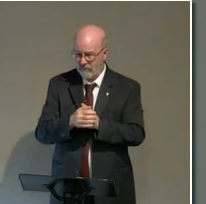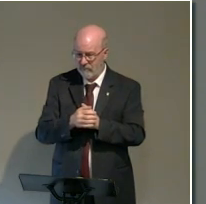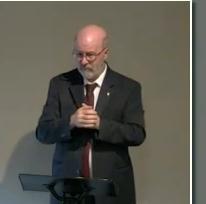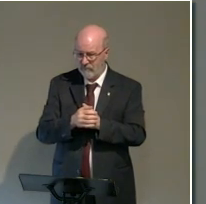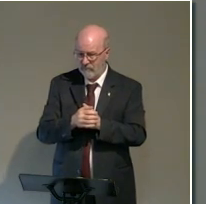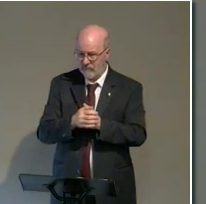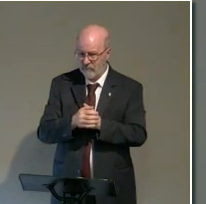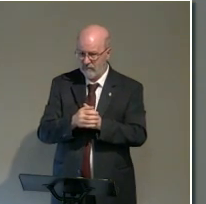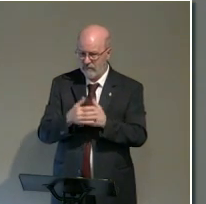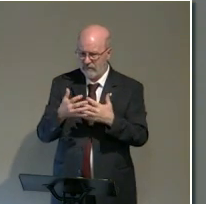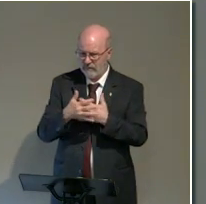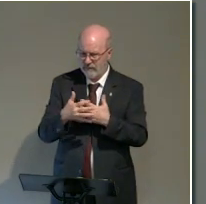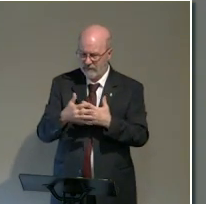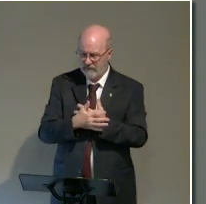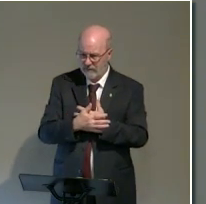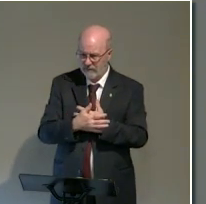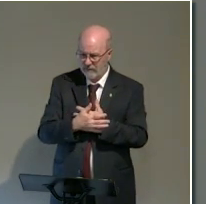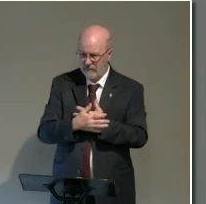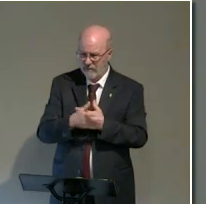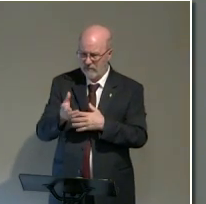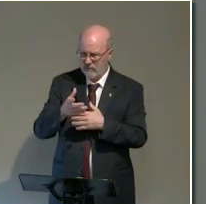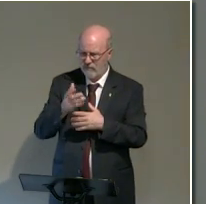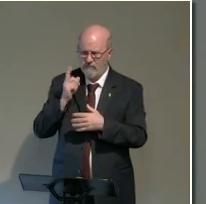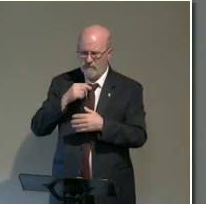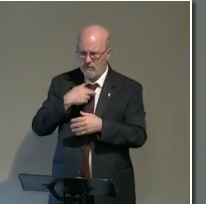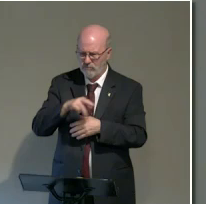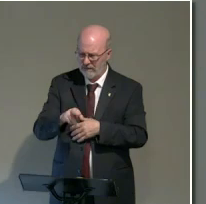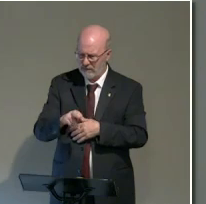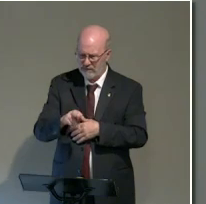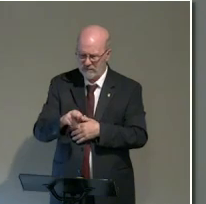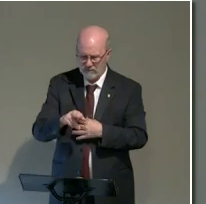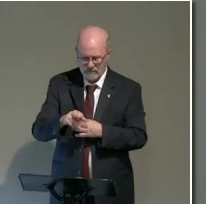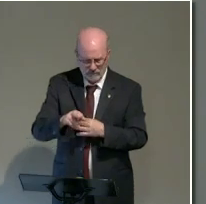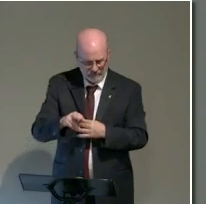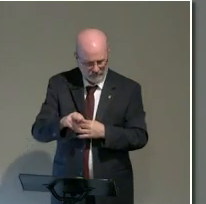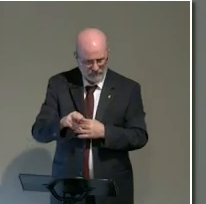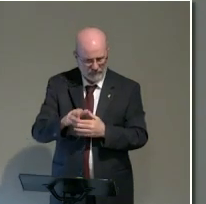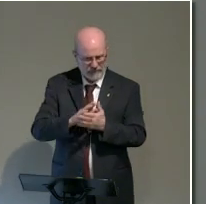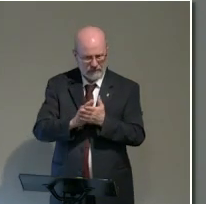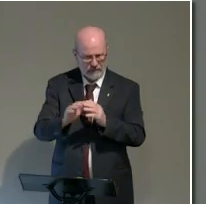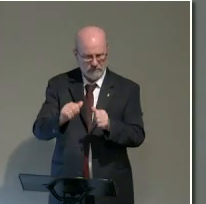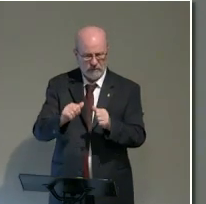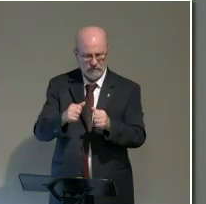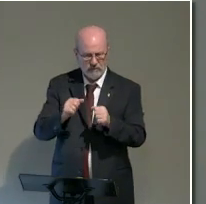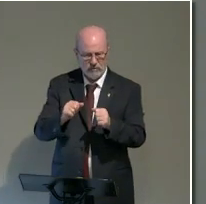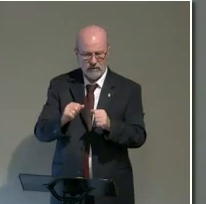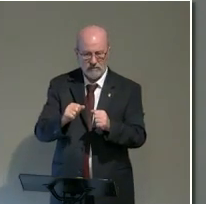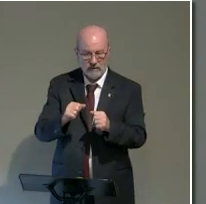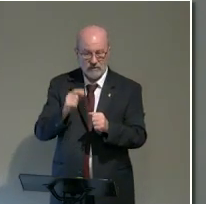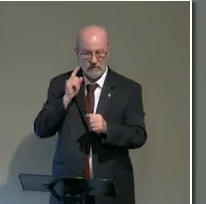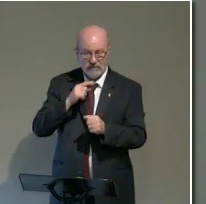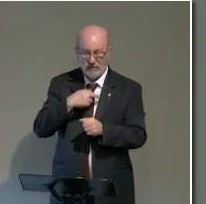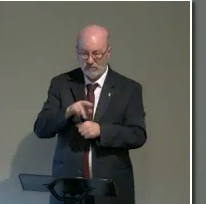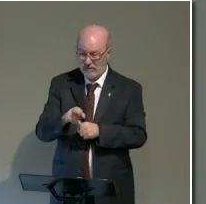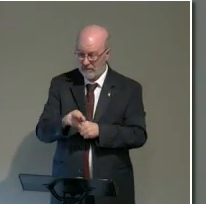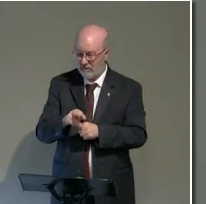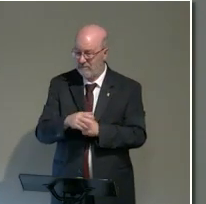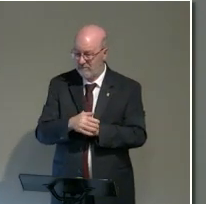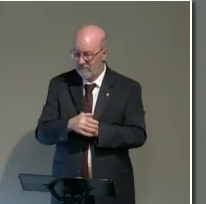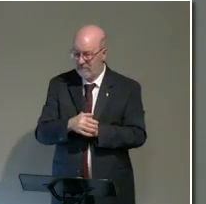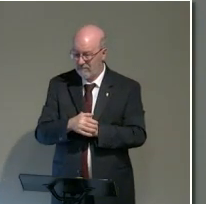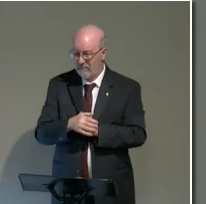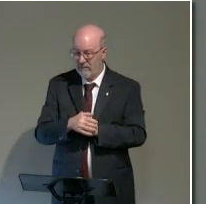That's kind of scary because those are cults. As nice as possible, I'm trying to be. They are cults,